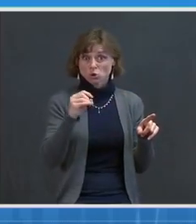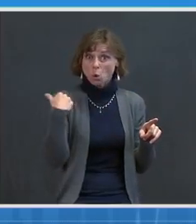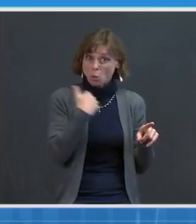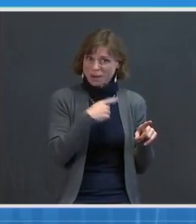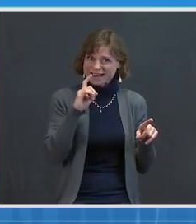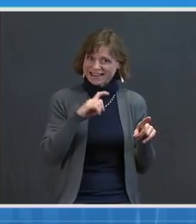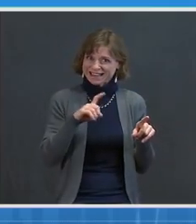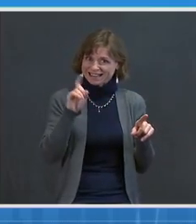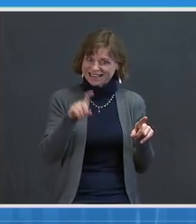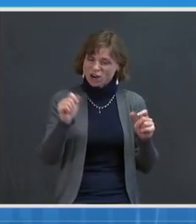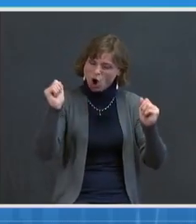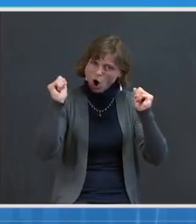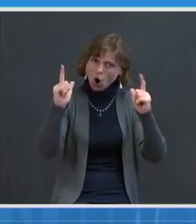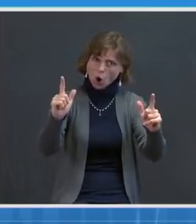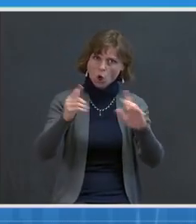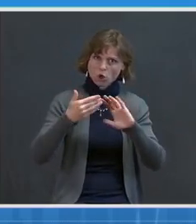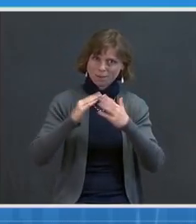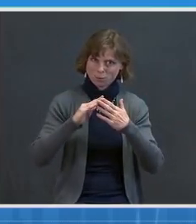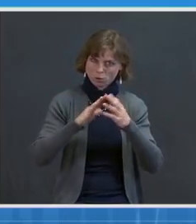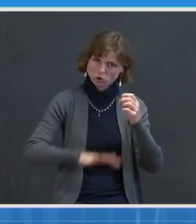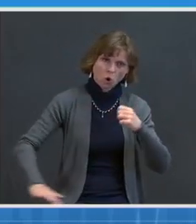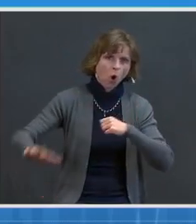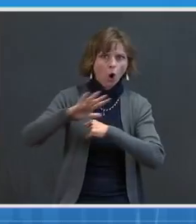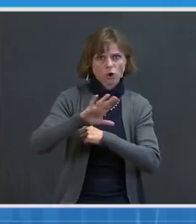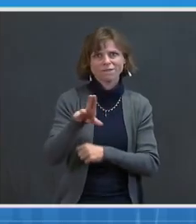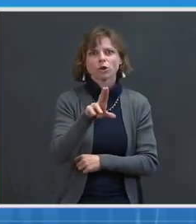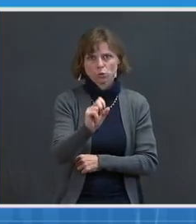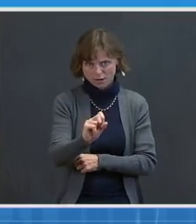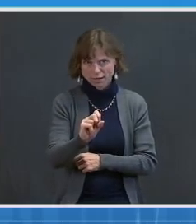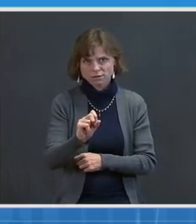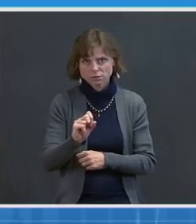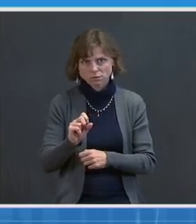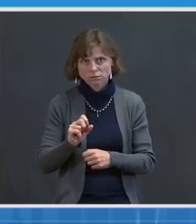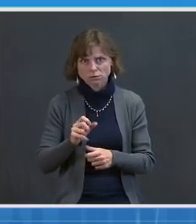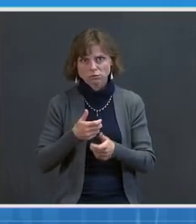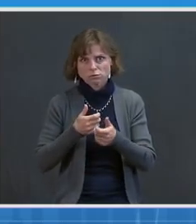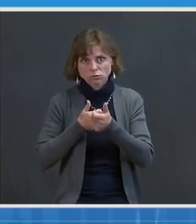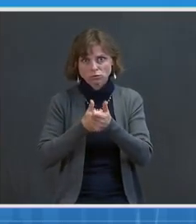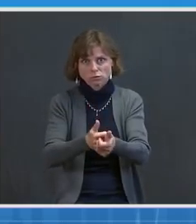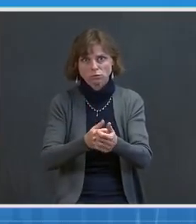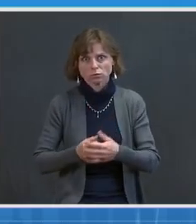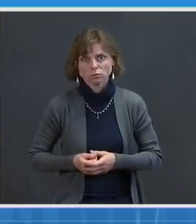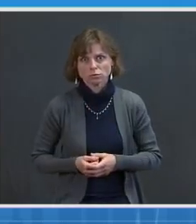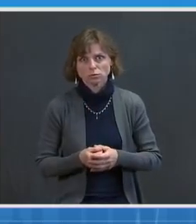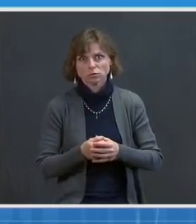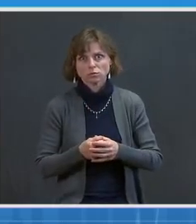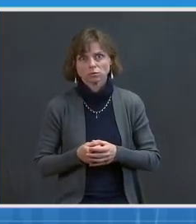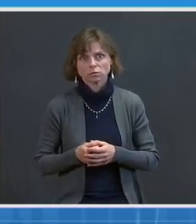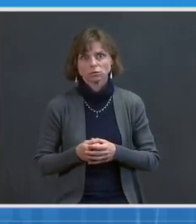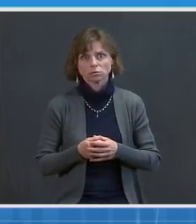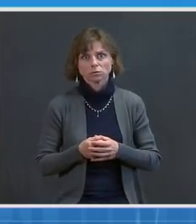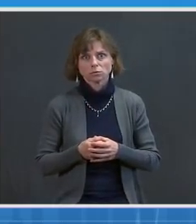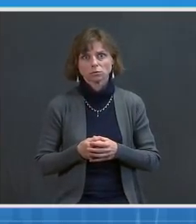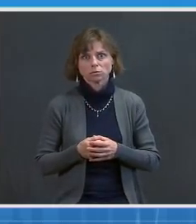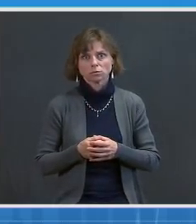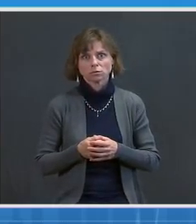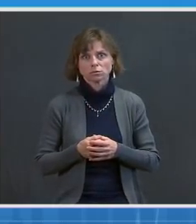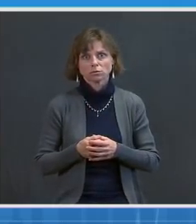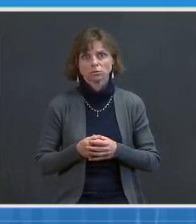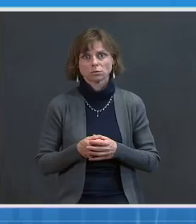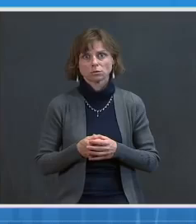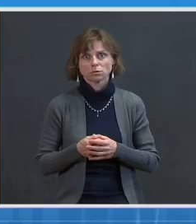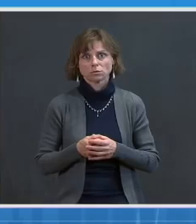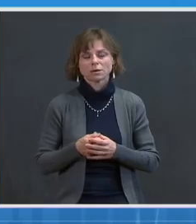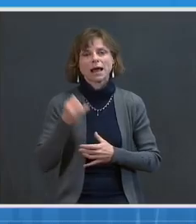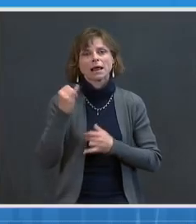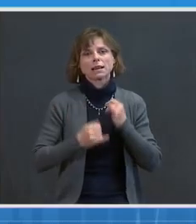across all communities across the country. Thank you. Kevin, let's take another question. All right, last